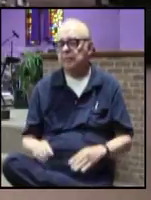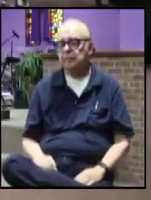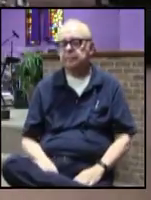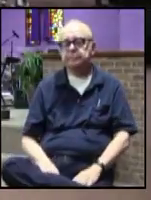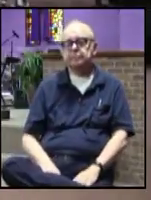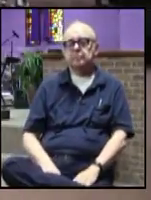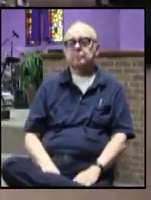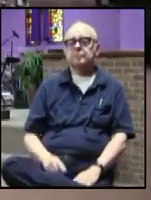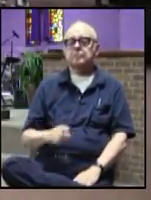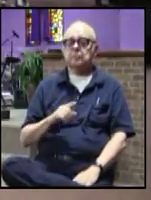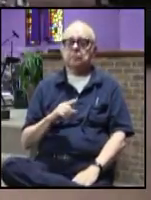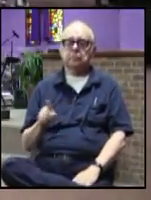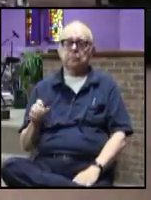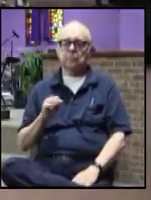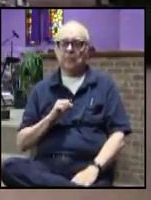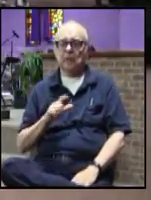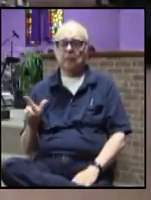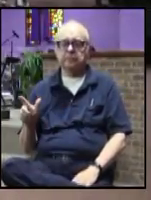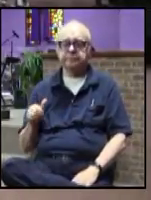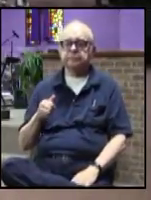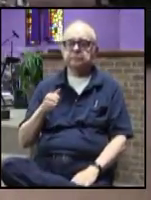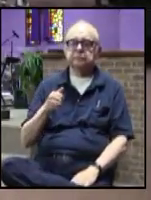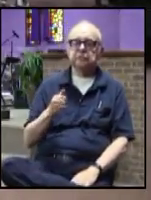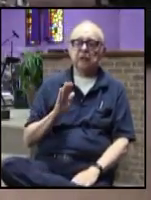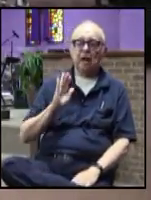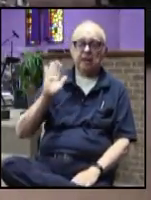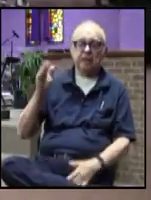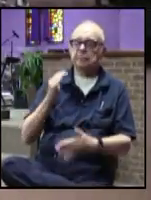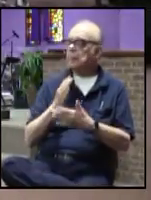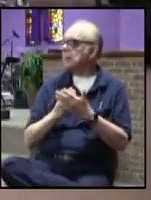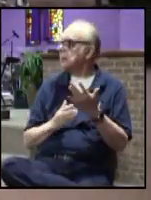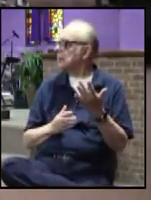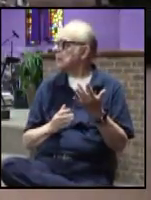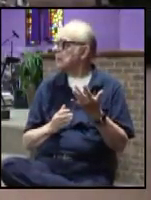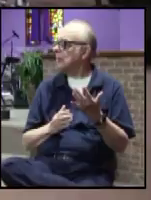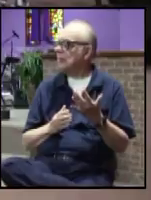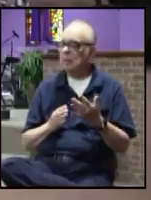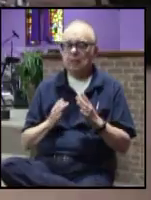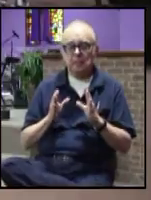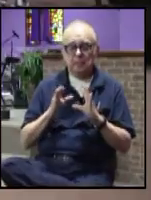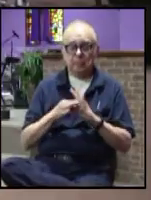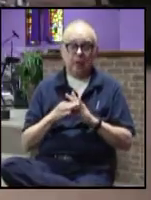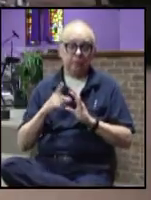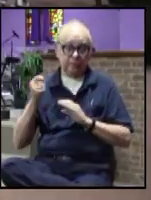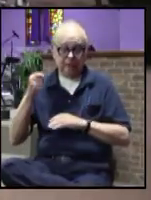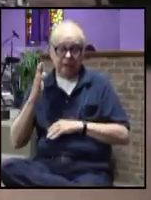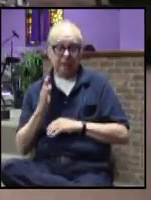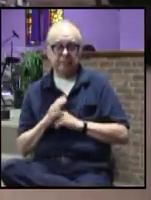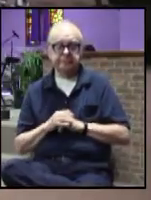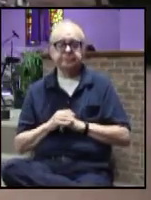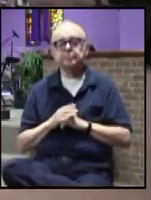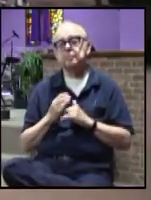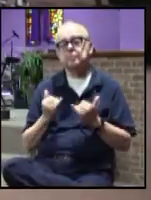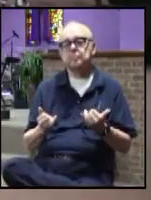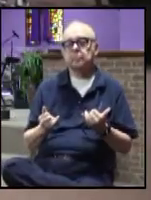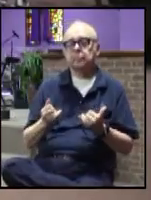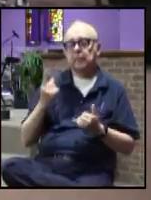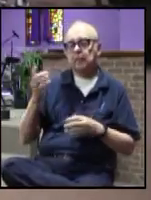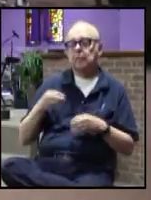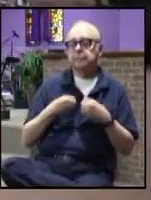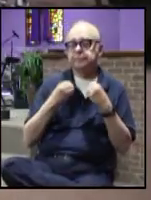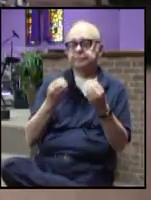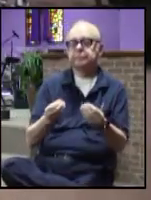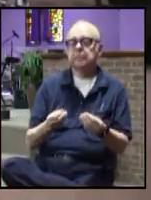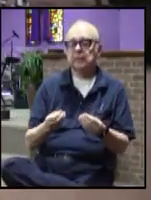And so those all are God's part. Okay? They belong to Him. Now, He provides